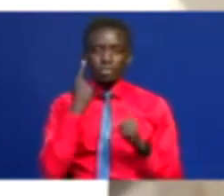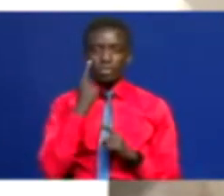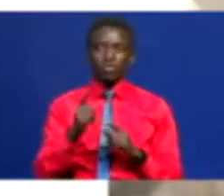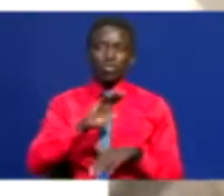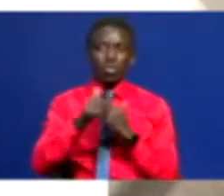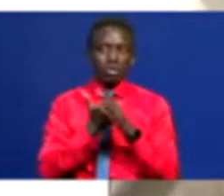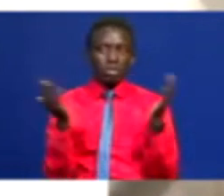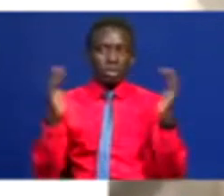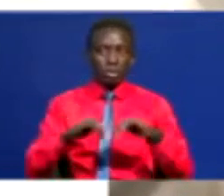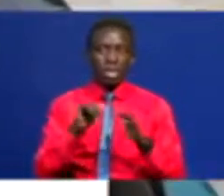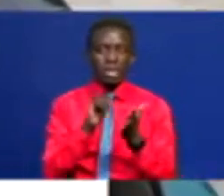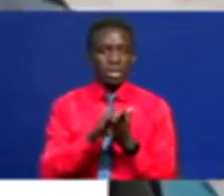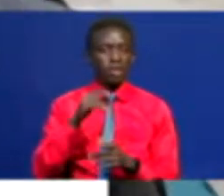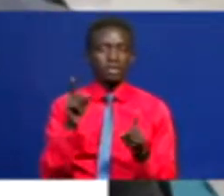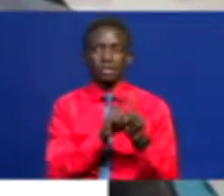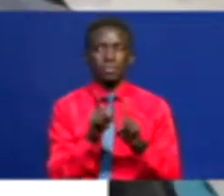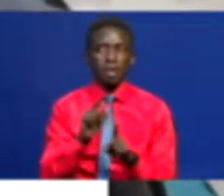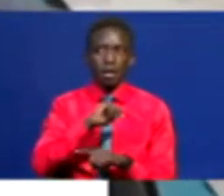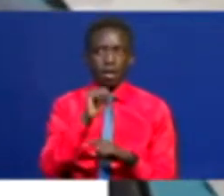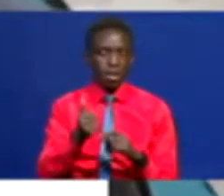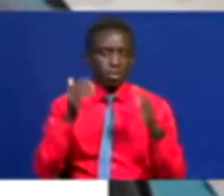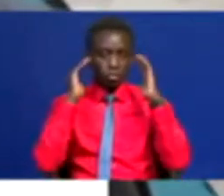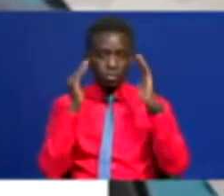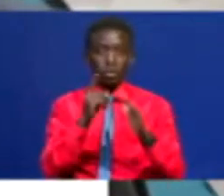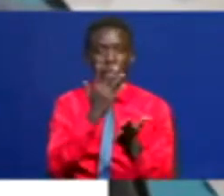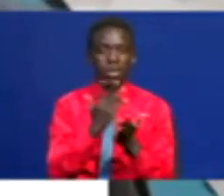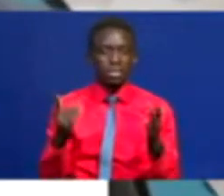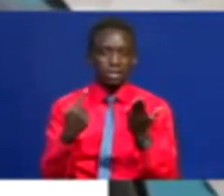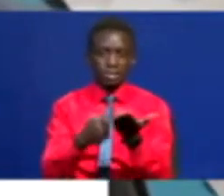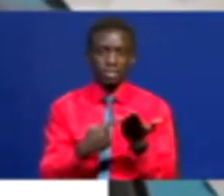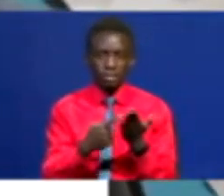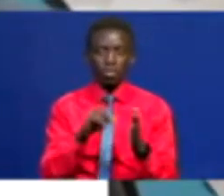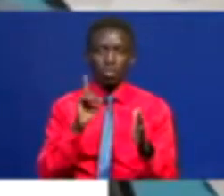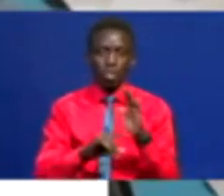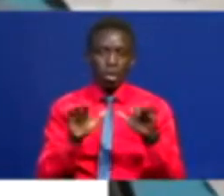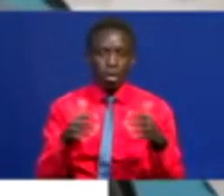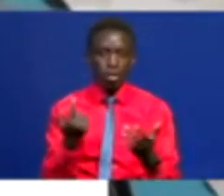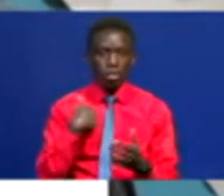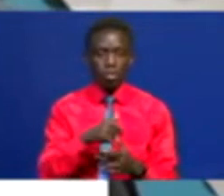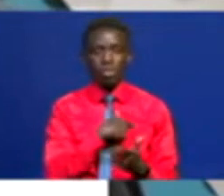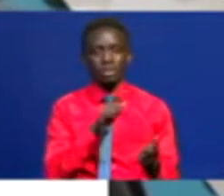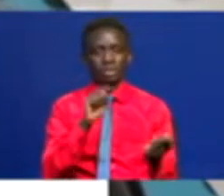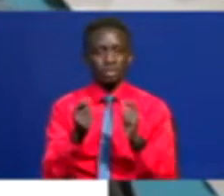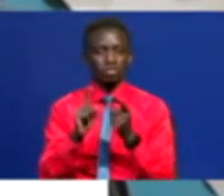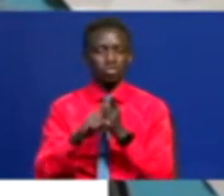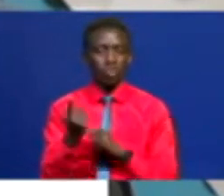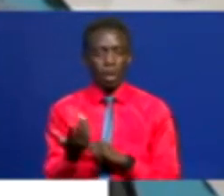COP, there's another commitment. One of the things that has been discussed is how do we transition to net